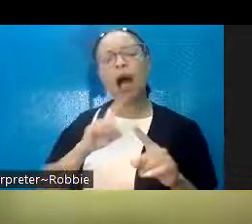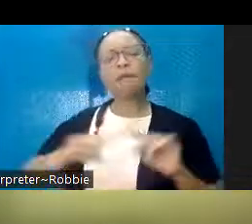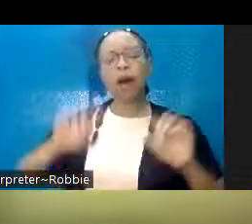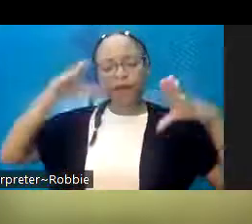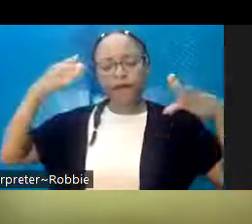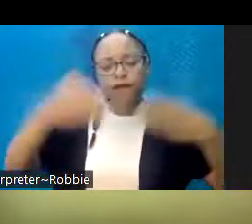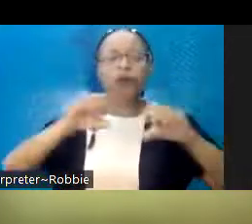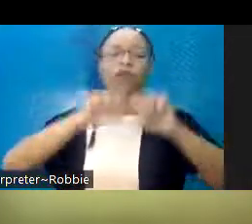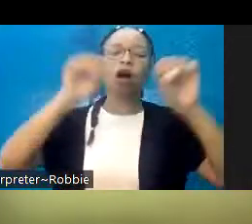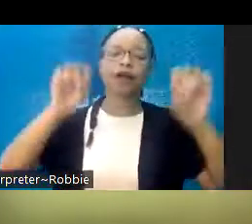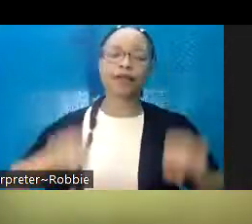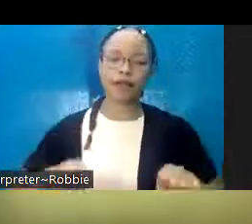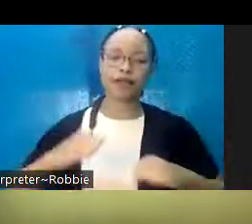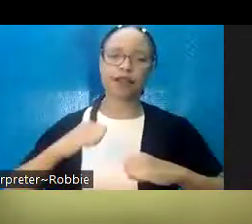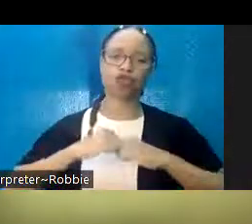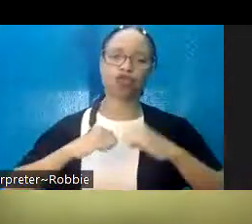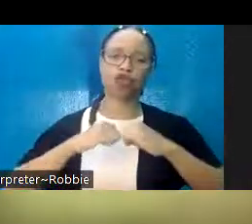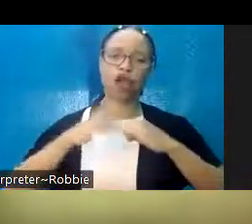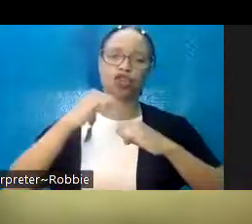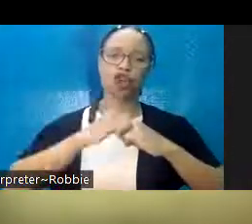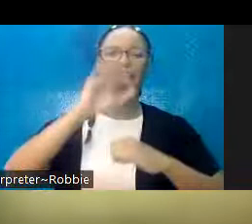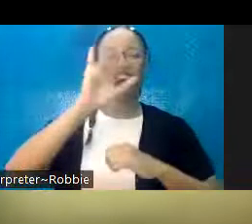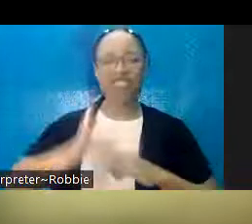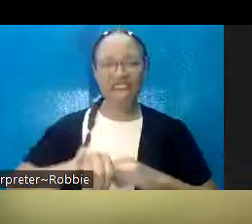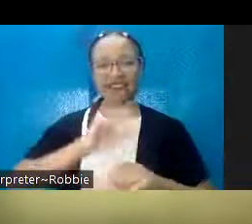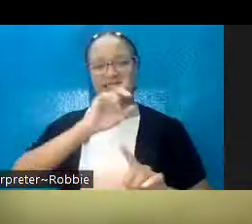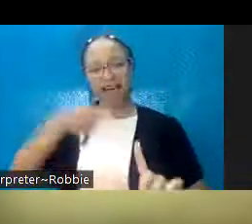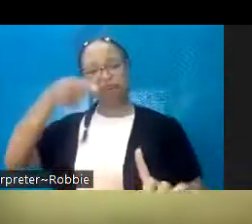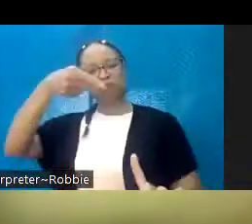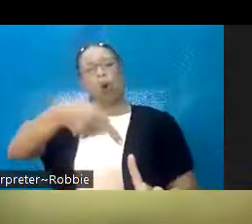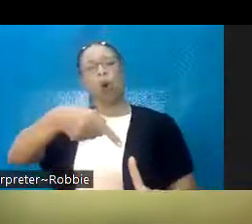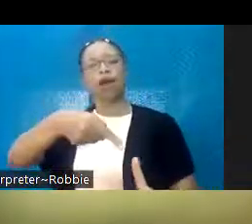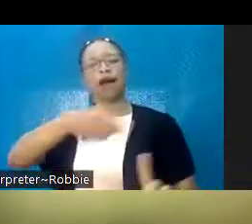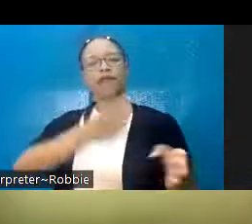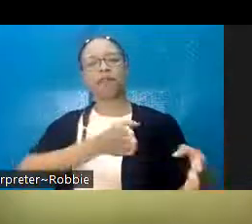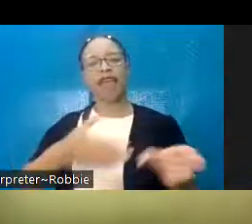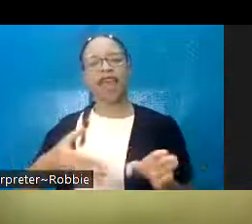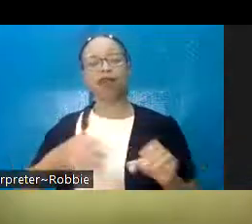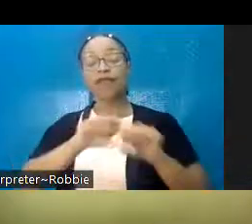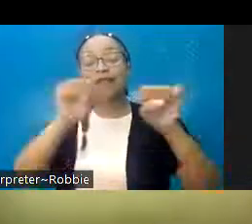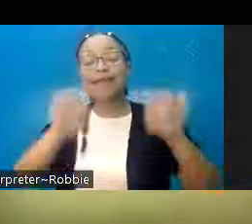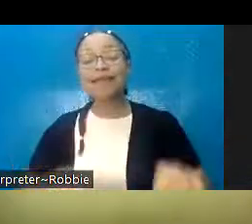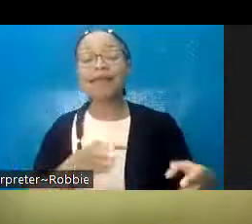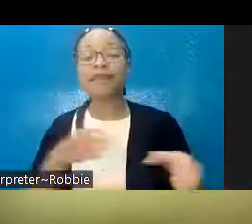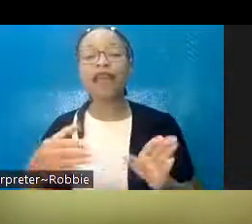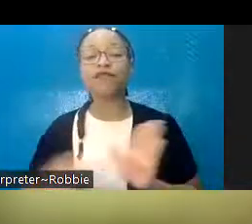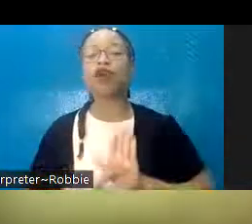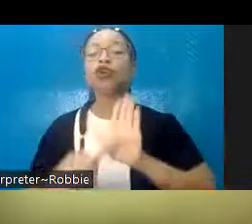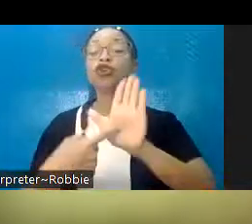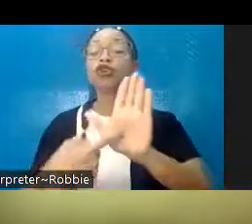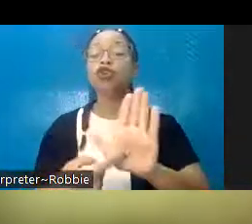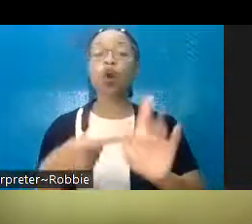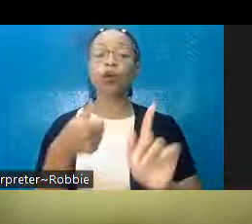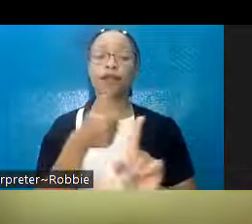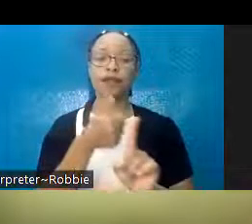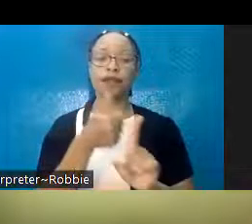system structure. It's the source of the system's behavior, that the system's behavior reveals itself as a series